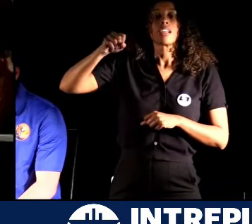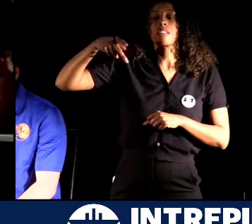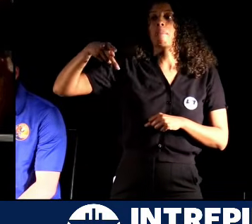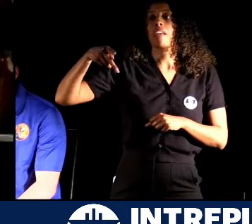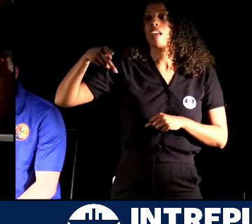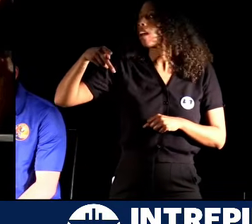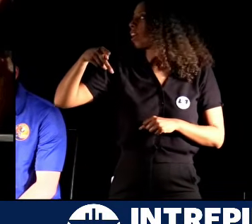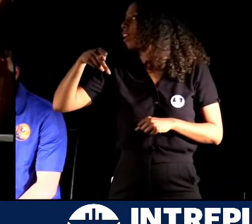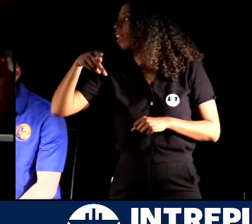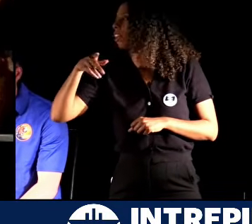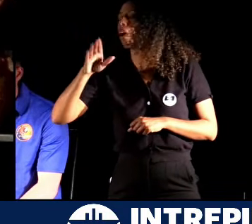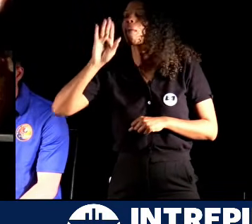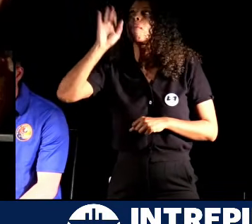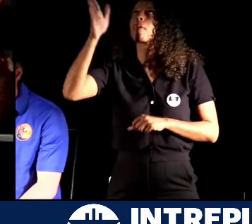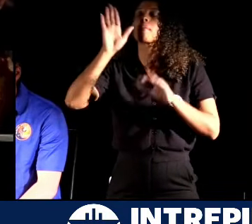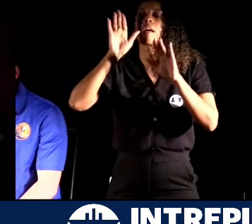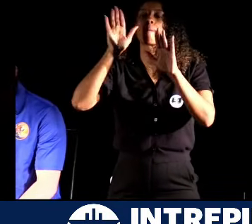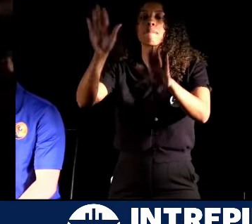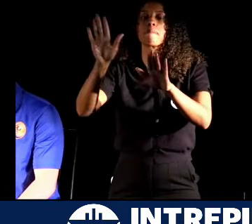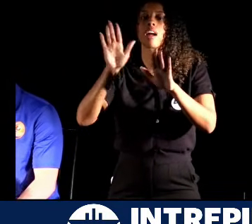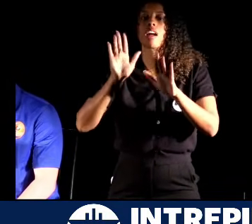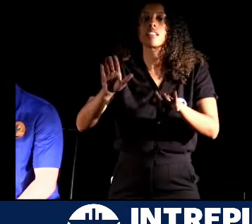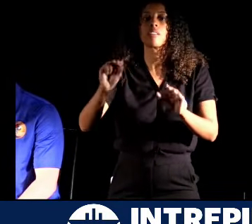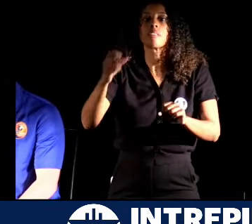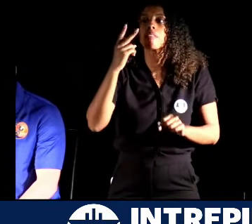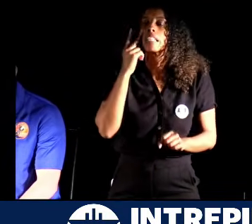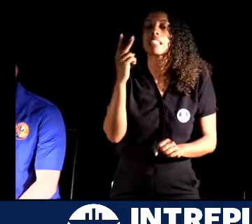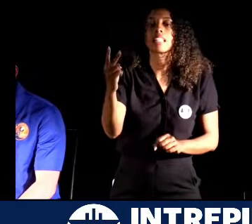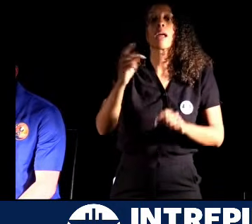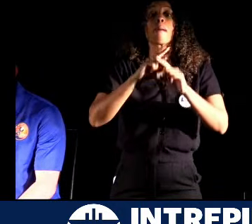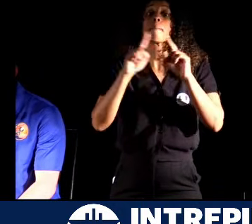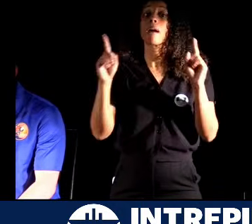would be fantastic, would be amazing. And